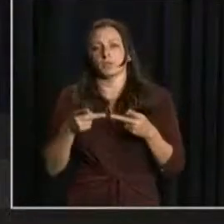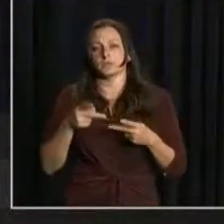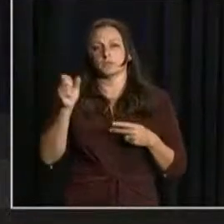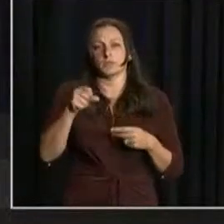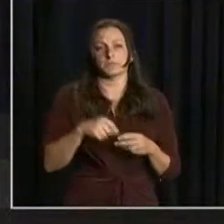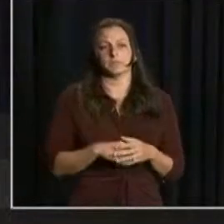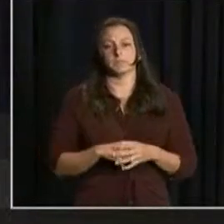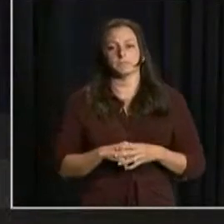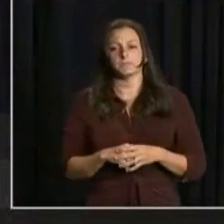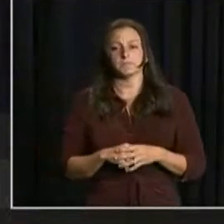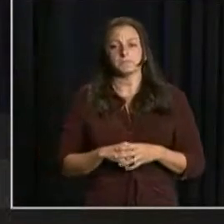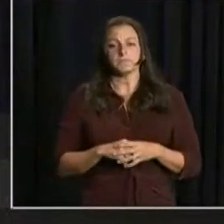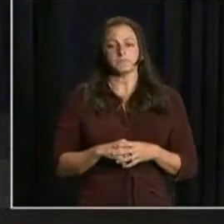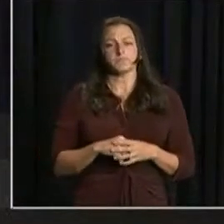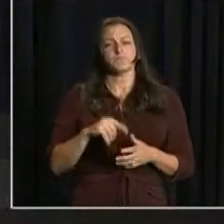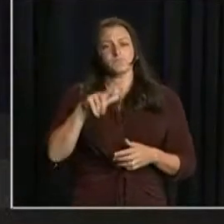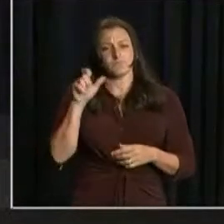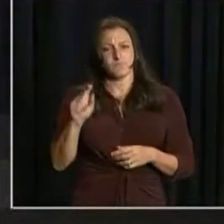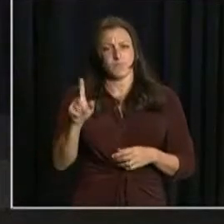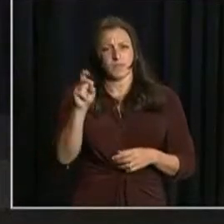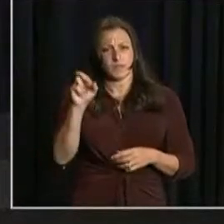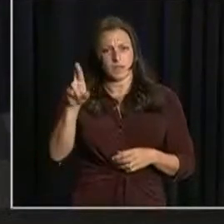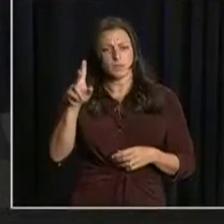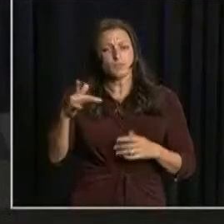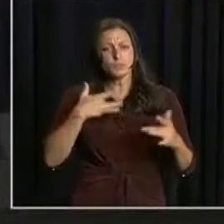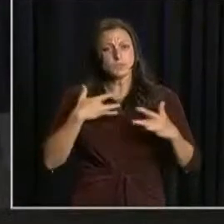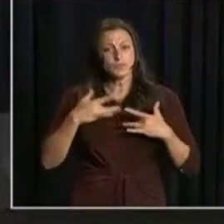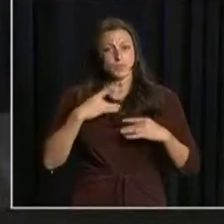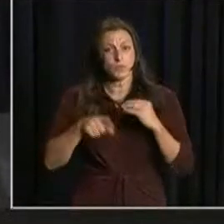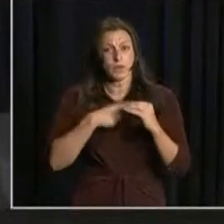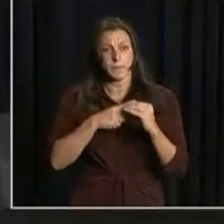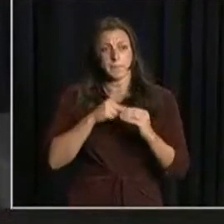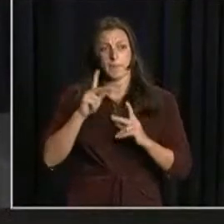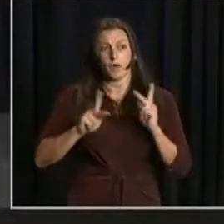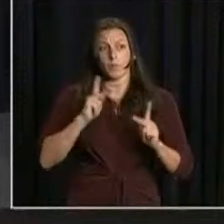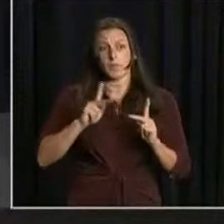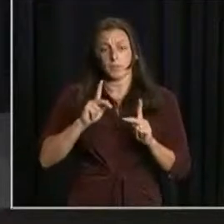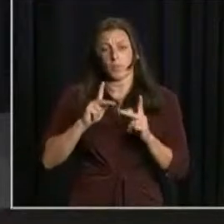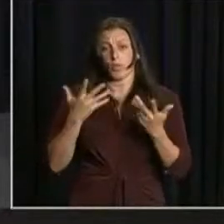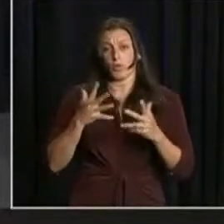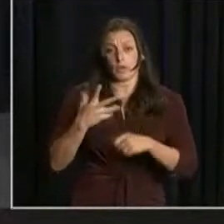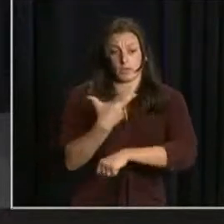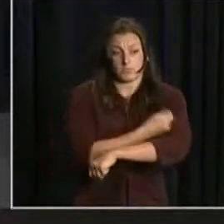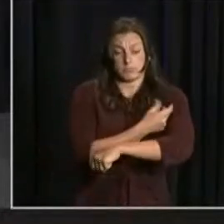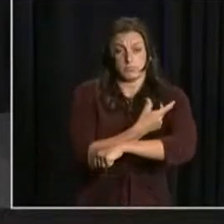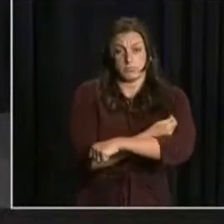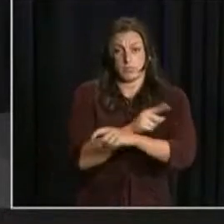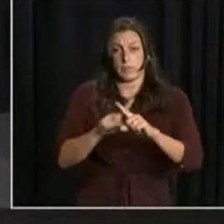Dr. Kurian, are you concerned about the breakthrough cases for hospitalized